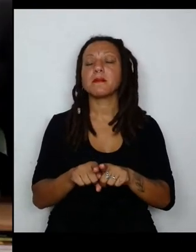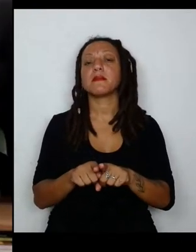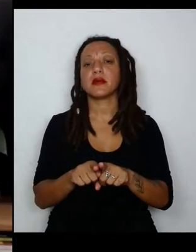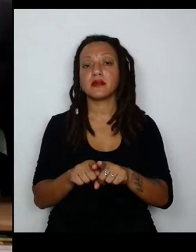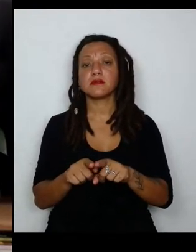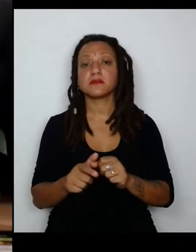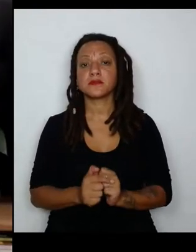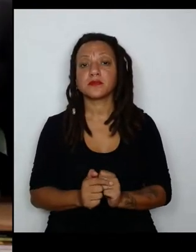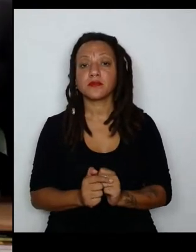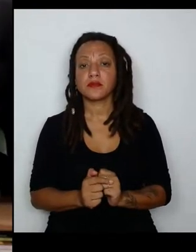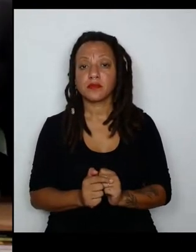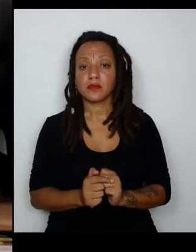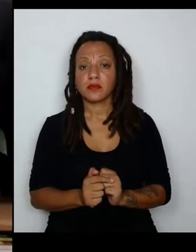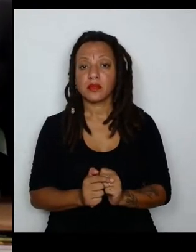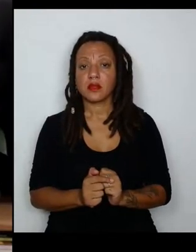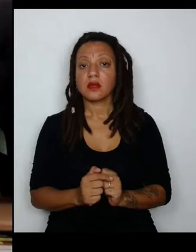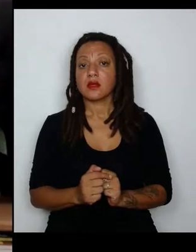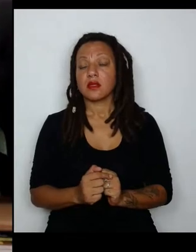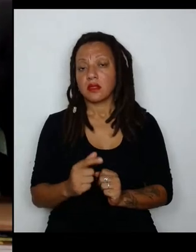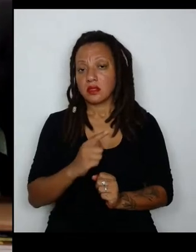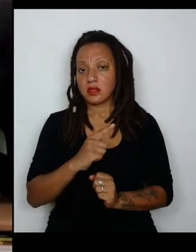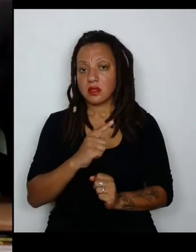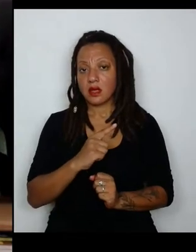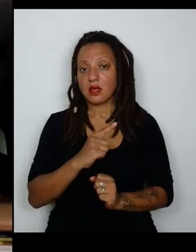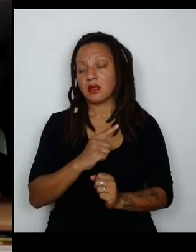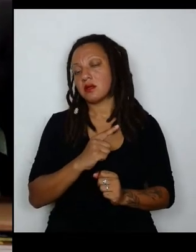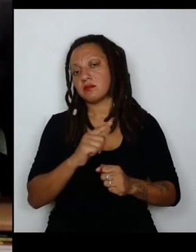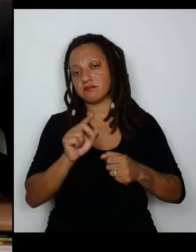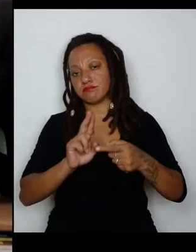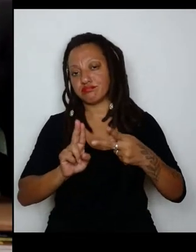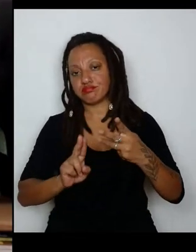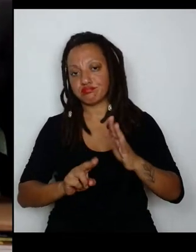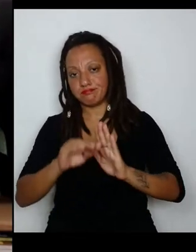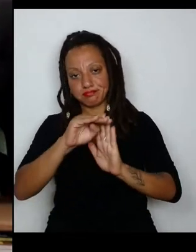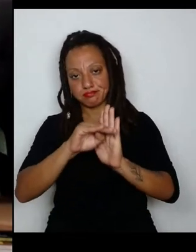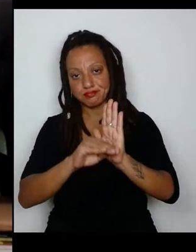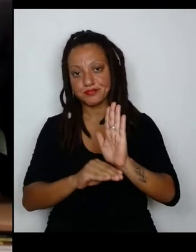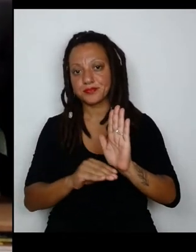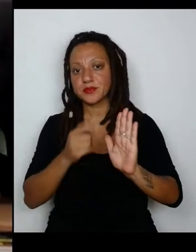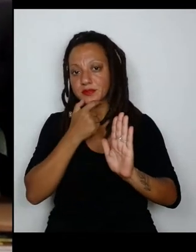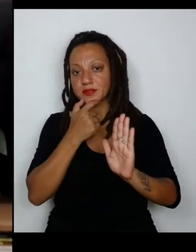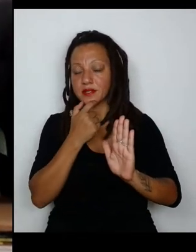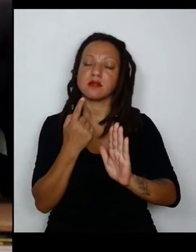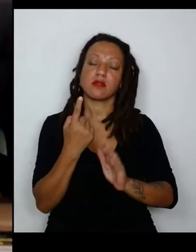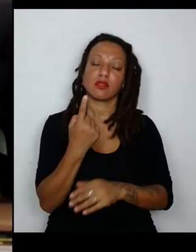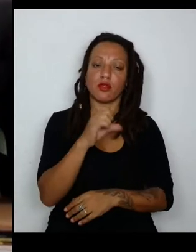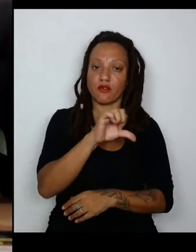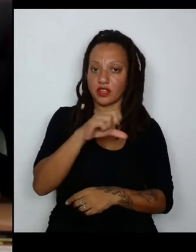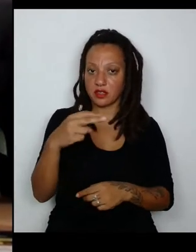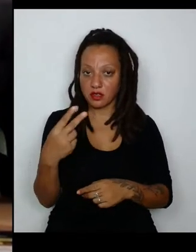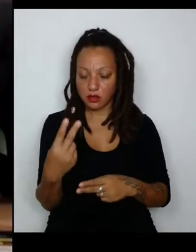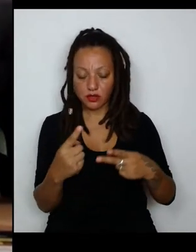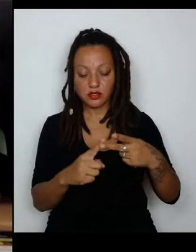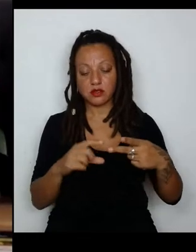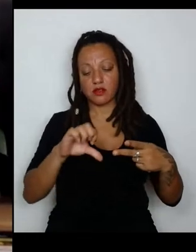essays on photographic histories institutions and practices mayo trouble a crisis in representation